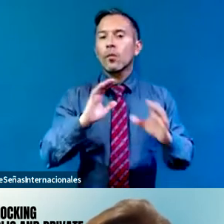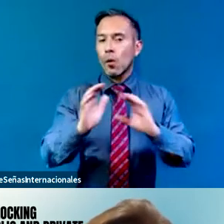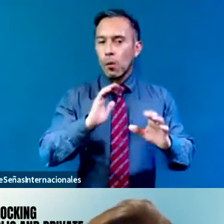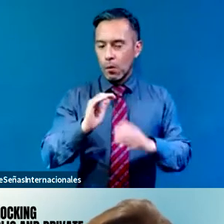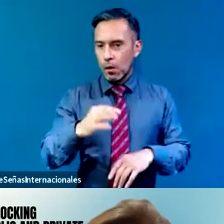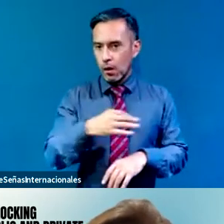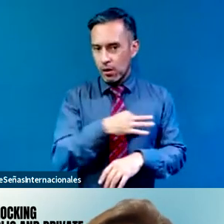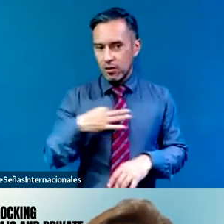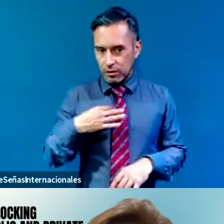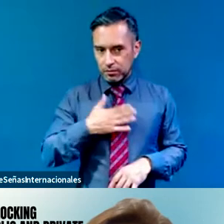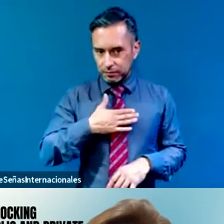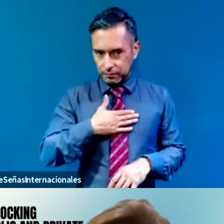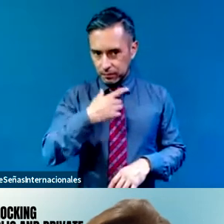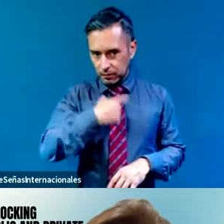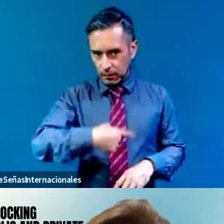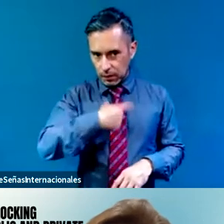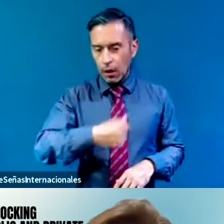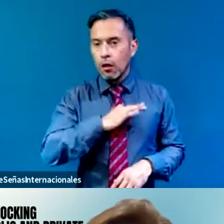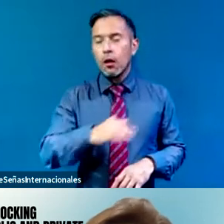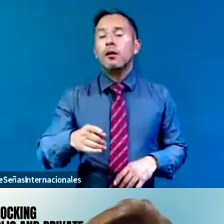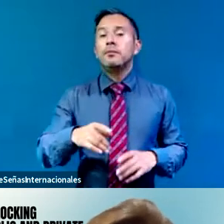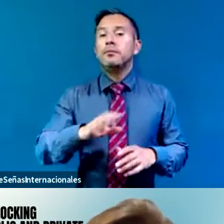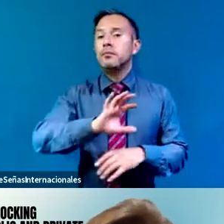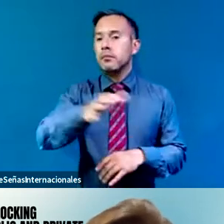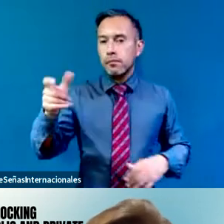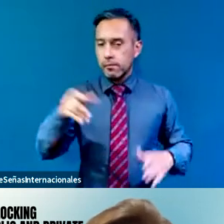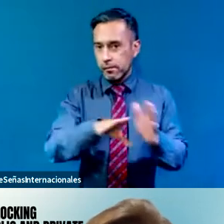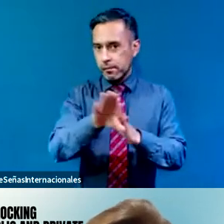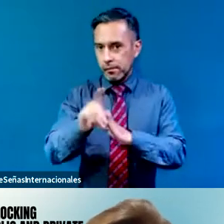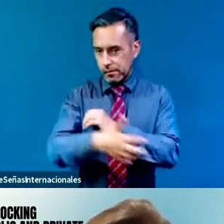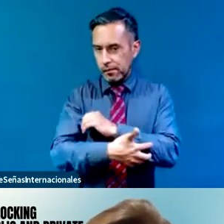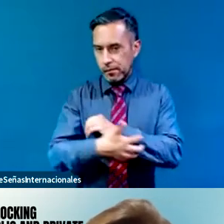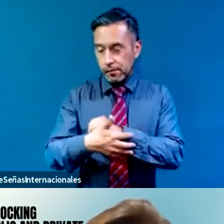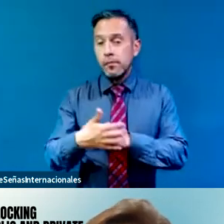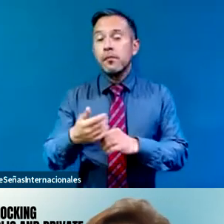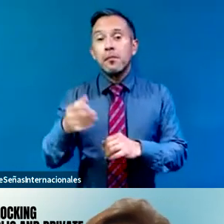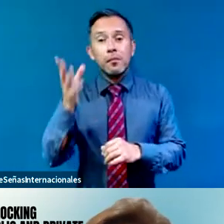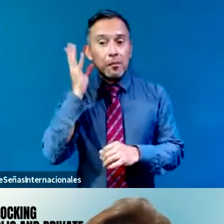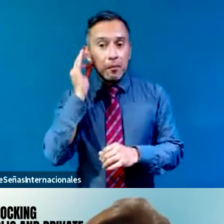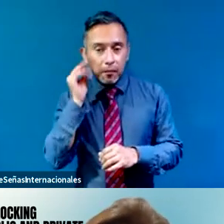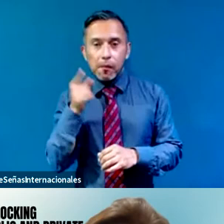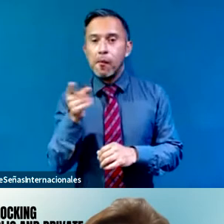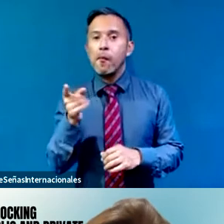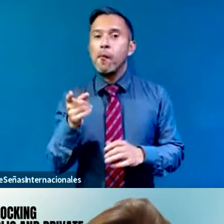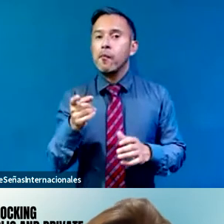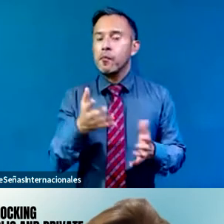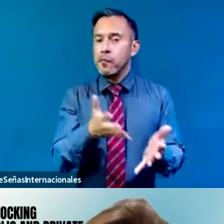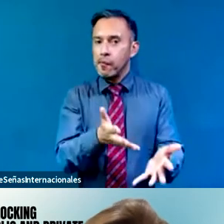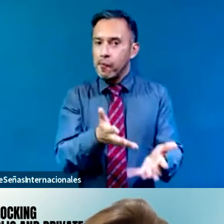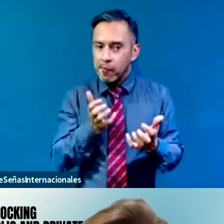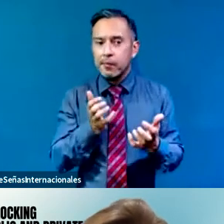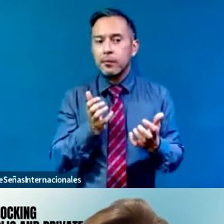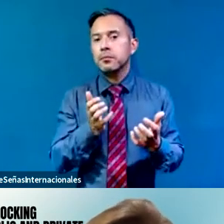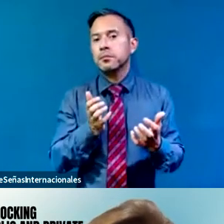women are denied an array of benefits that would otherwise support their economic agency. Access to online platforms for